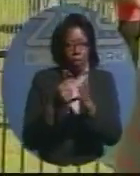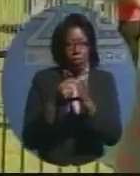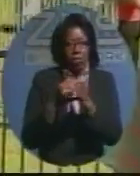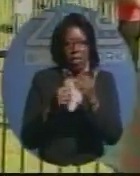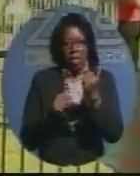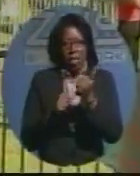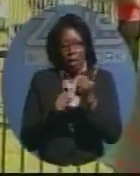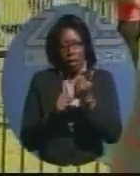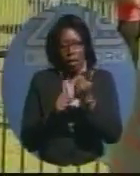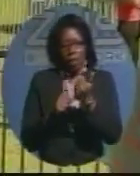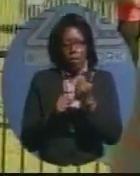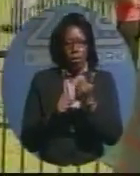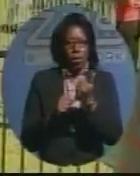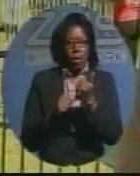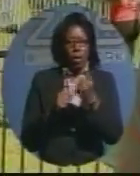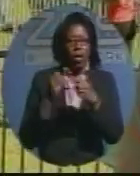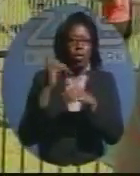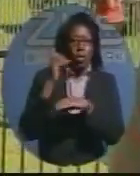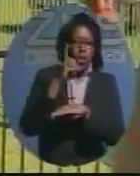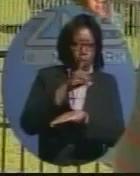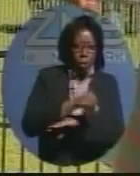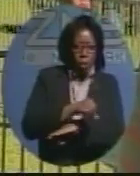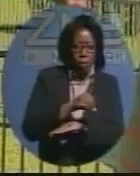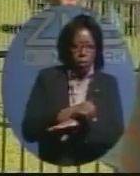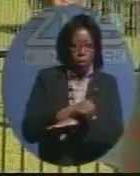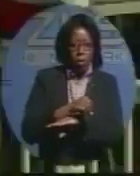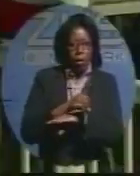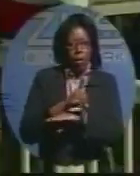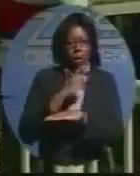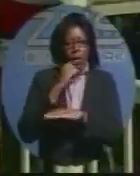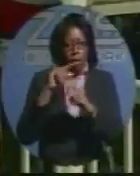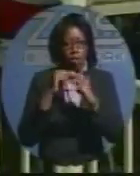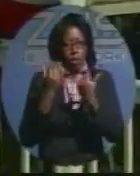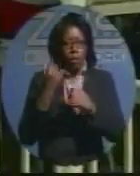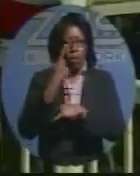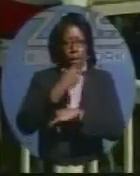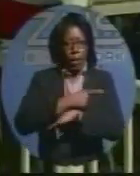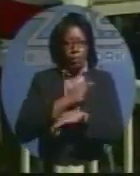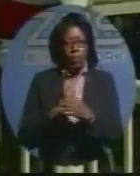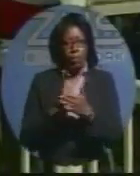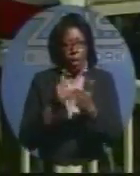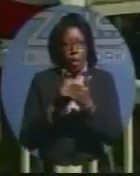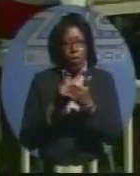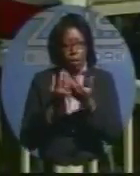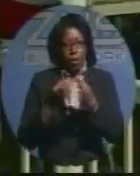very predominant in our age group today. Because it's important to know your